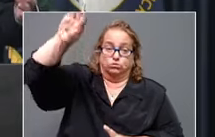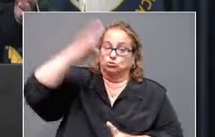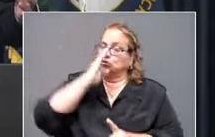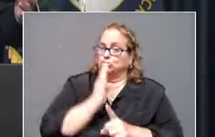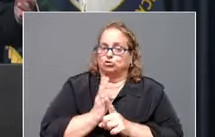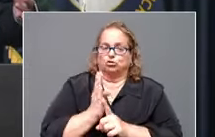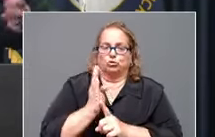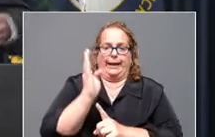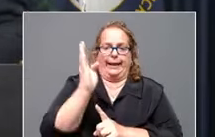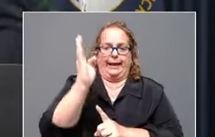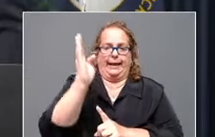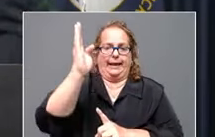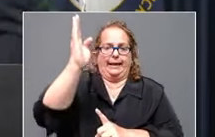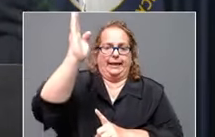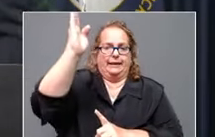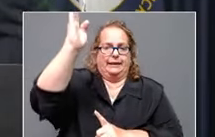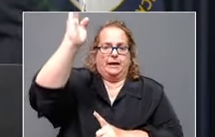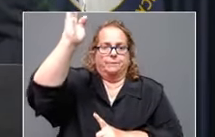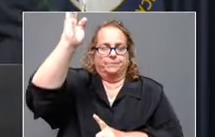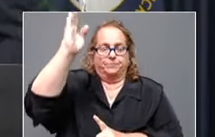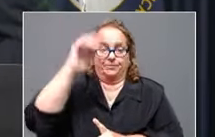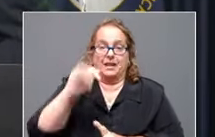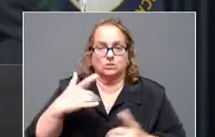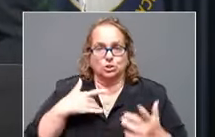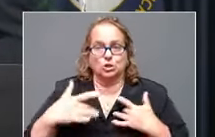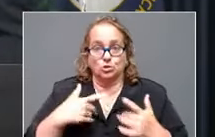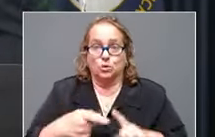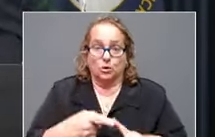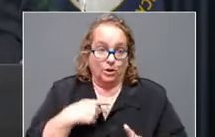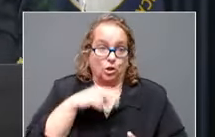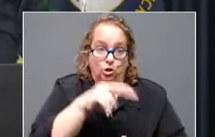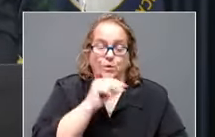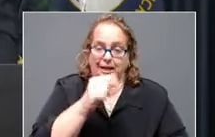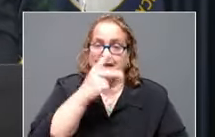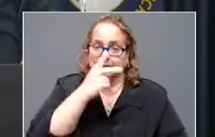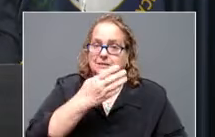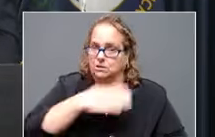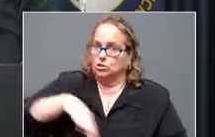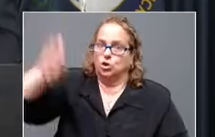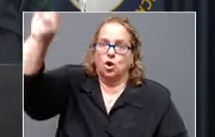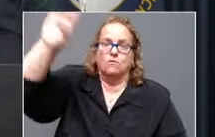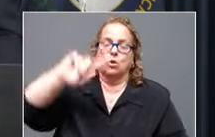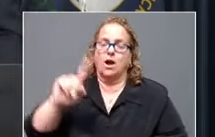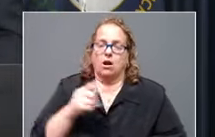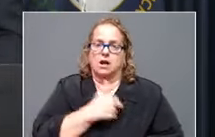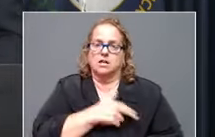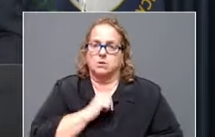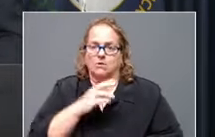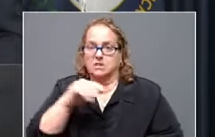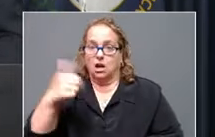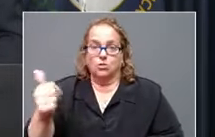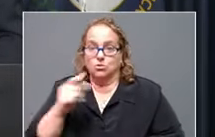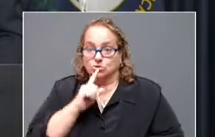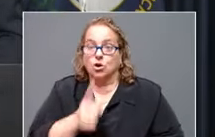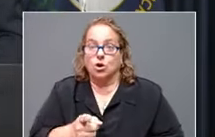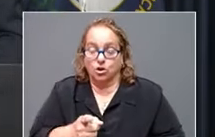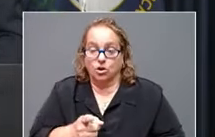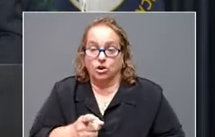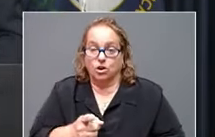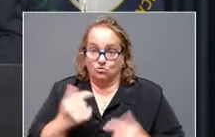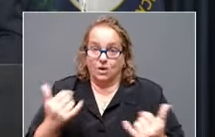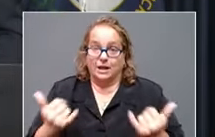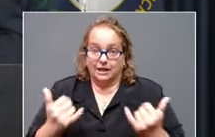up, and that's the concern when we look at where hospitalizations and others are right